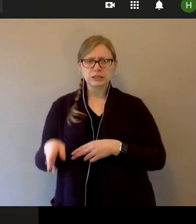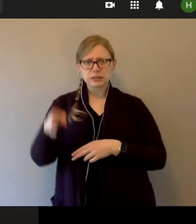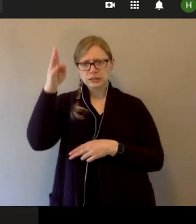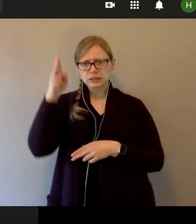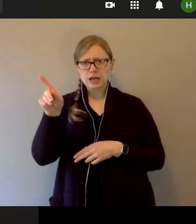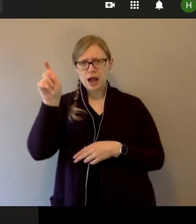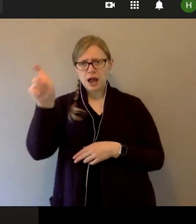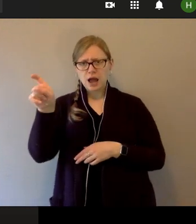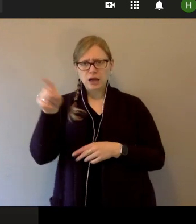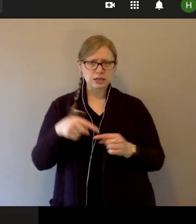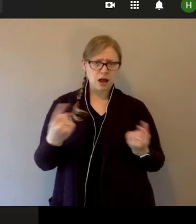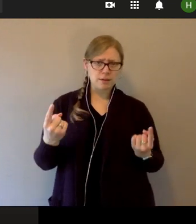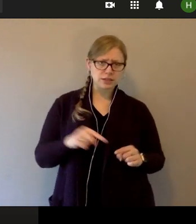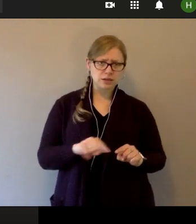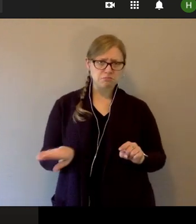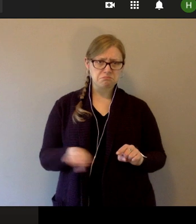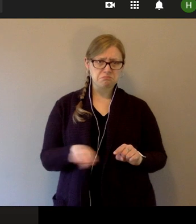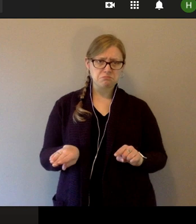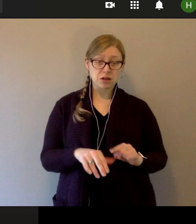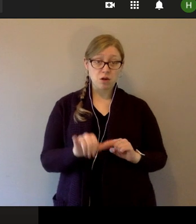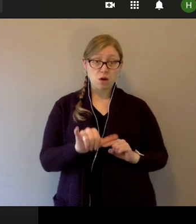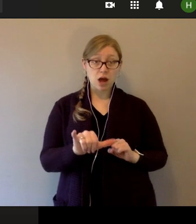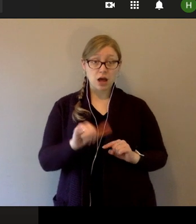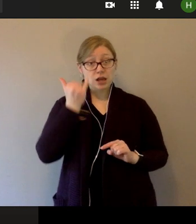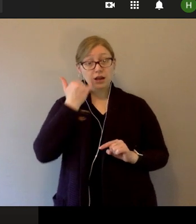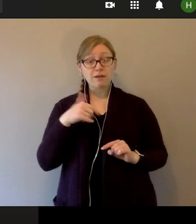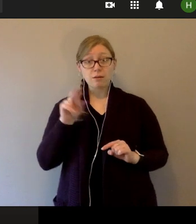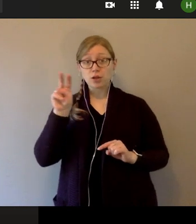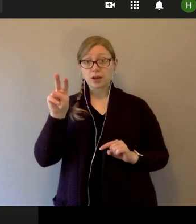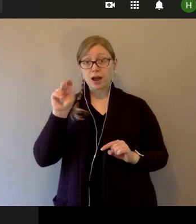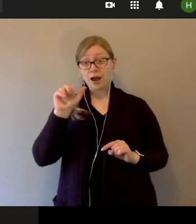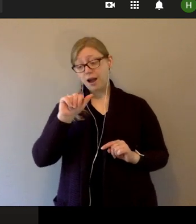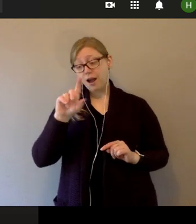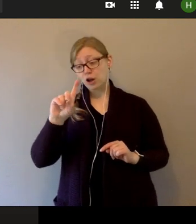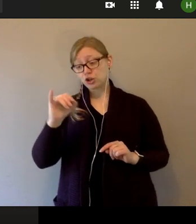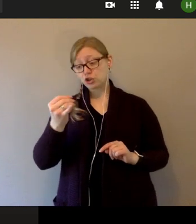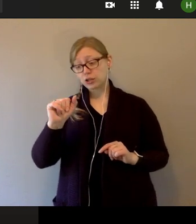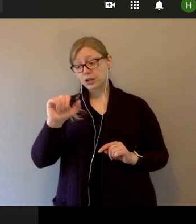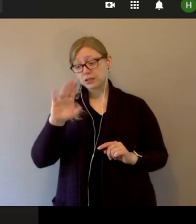Y. So if I'm looking at the adjacent over hypotenuse,